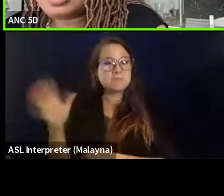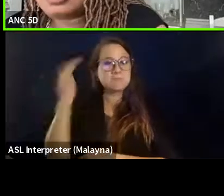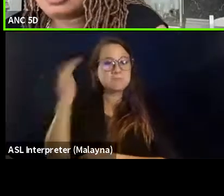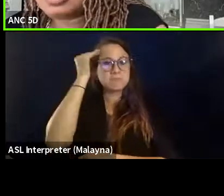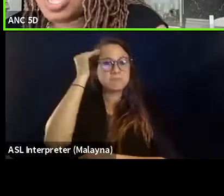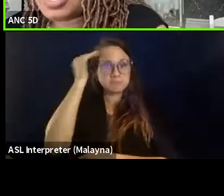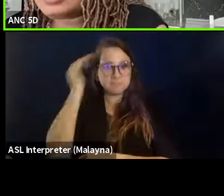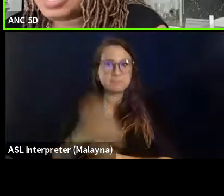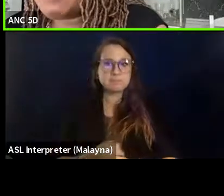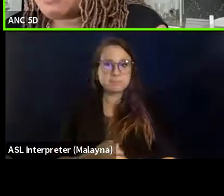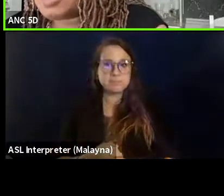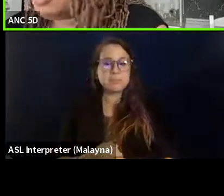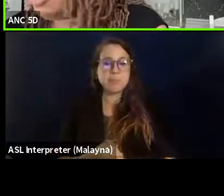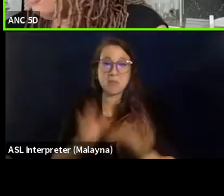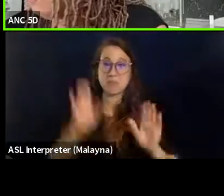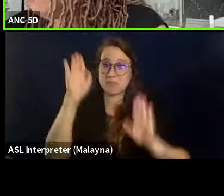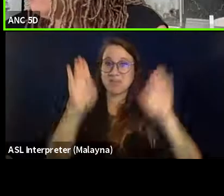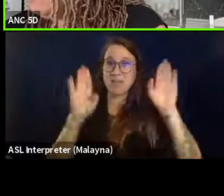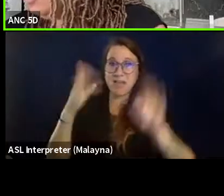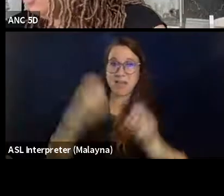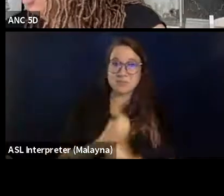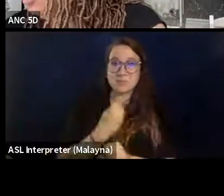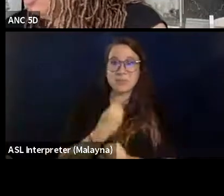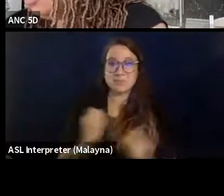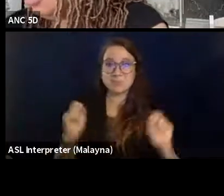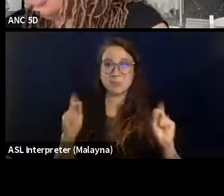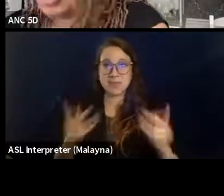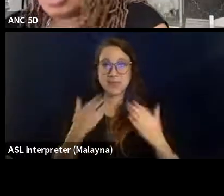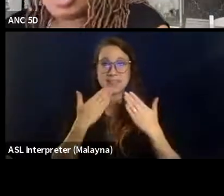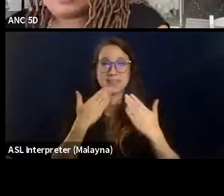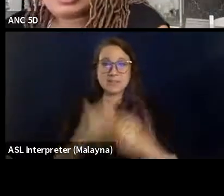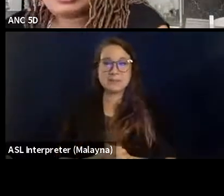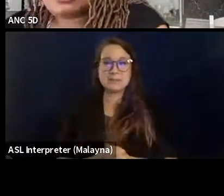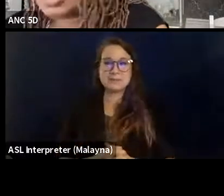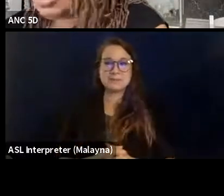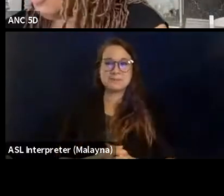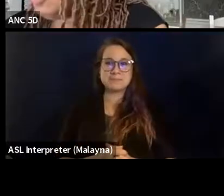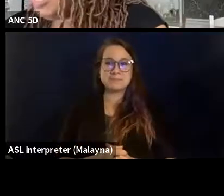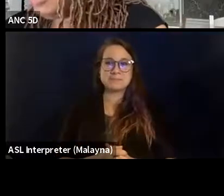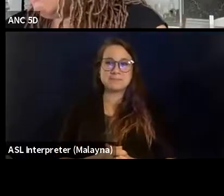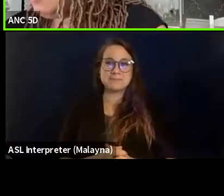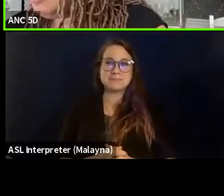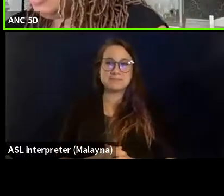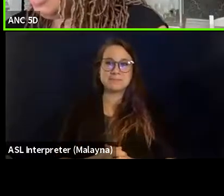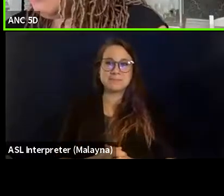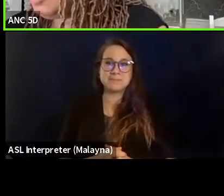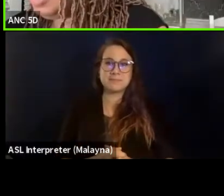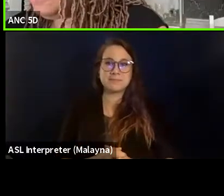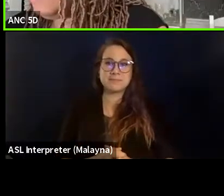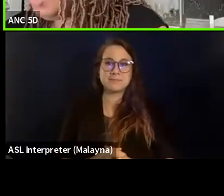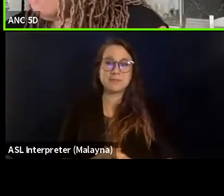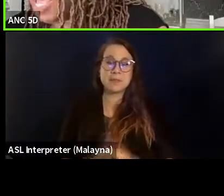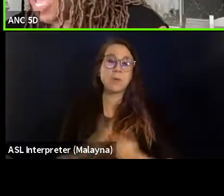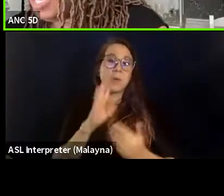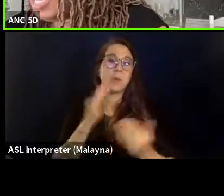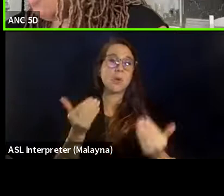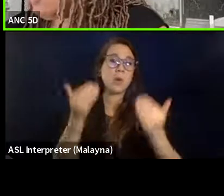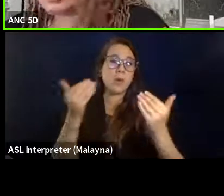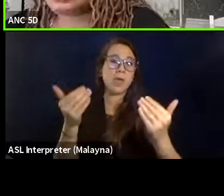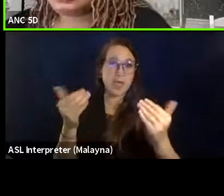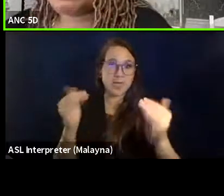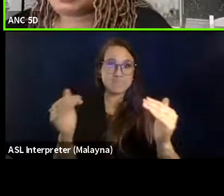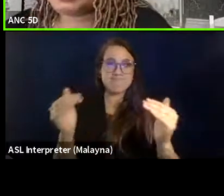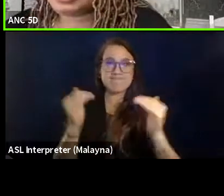And the ayes have it. Thank you. Thank you. Okay, so we're going to go ahead and move to the community feedback